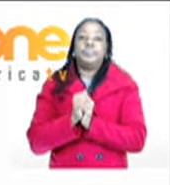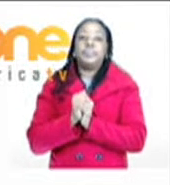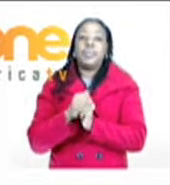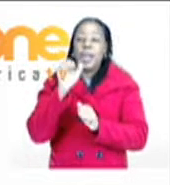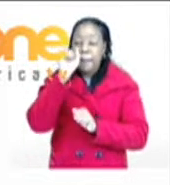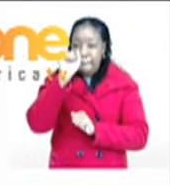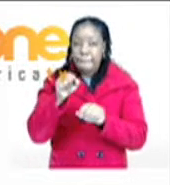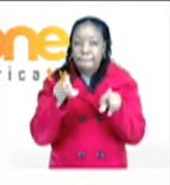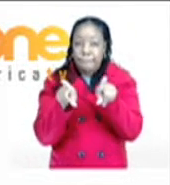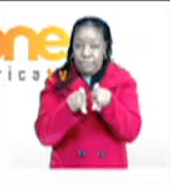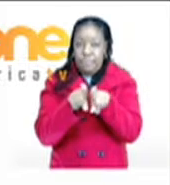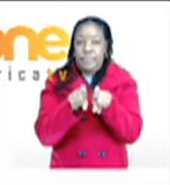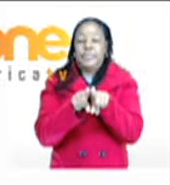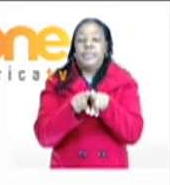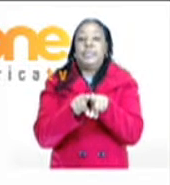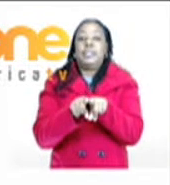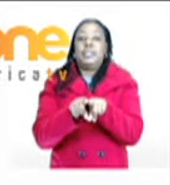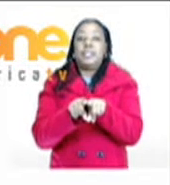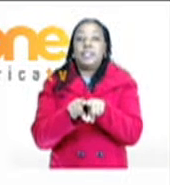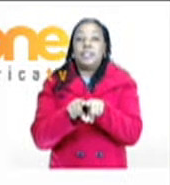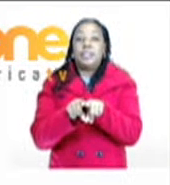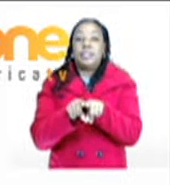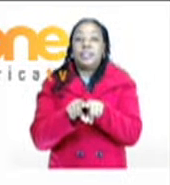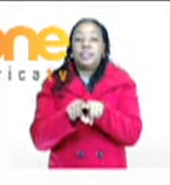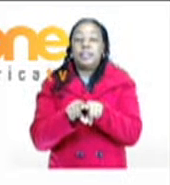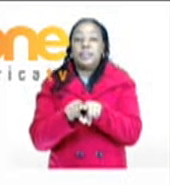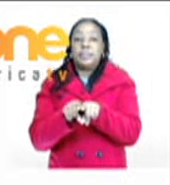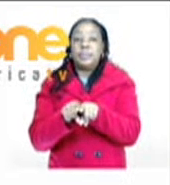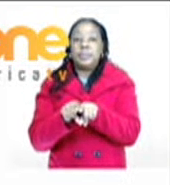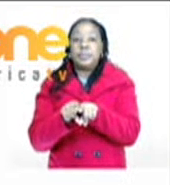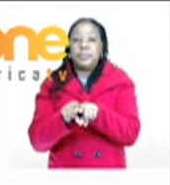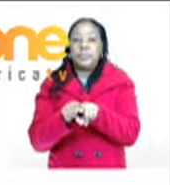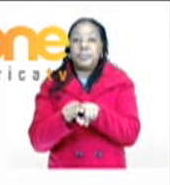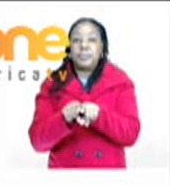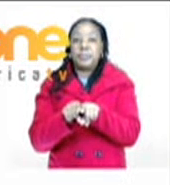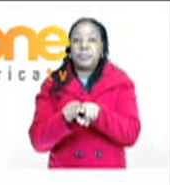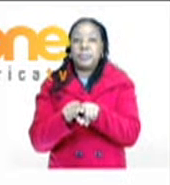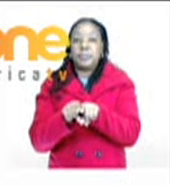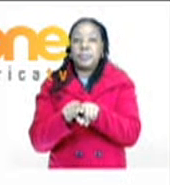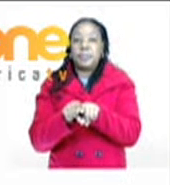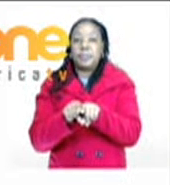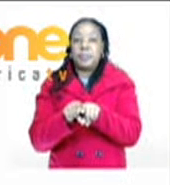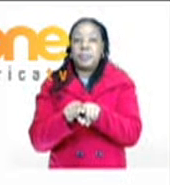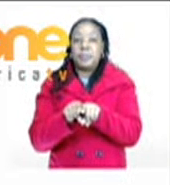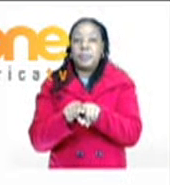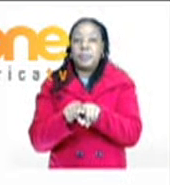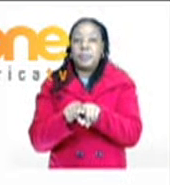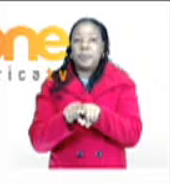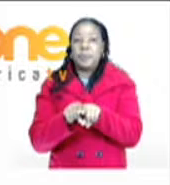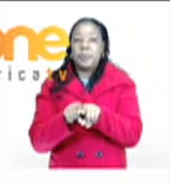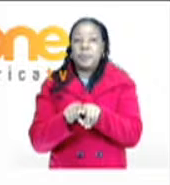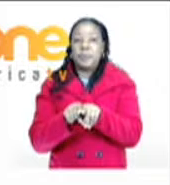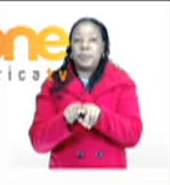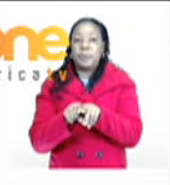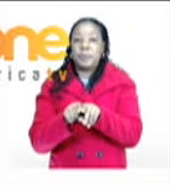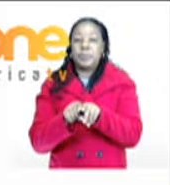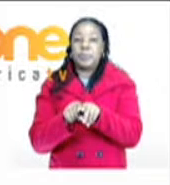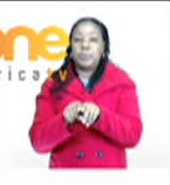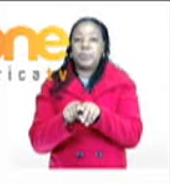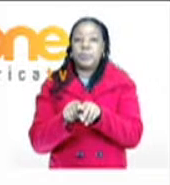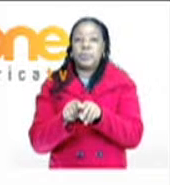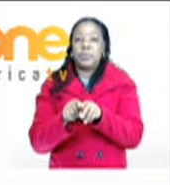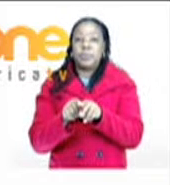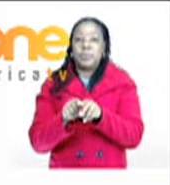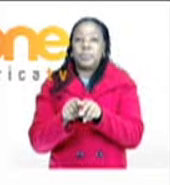look exactly the same. But let's see if you are able to hunt and find the number